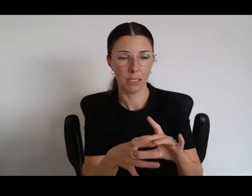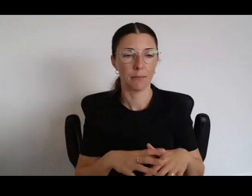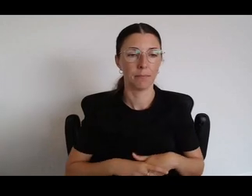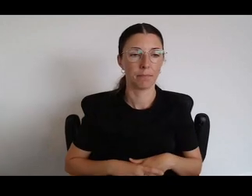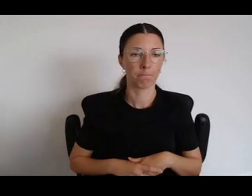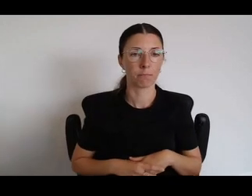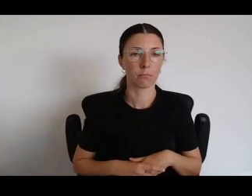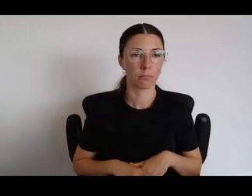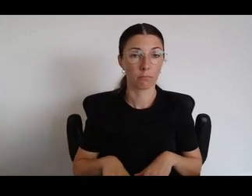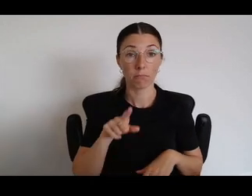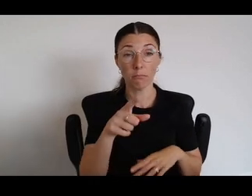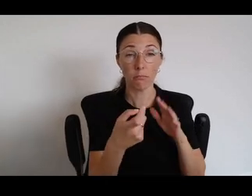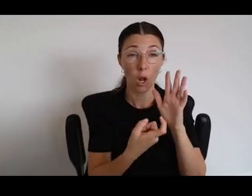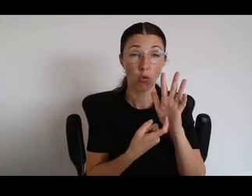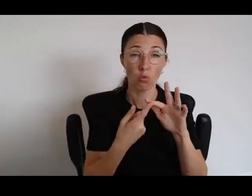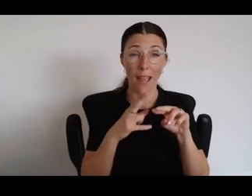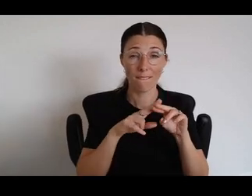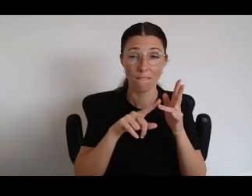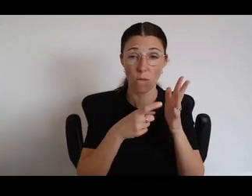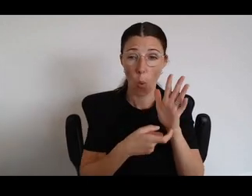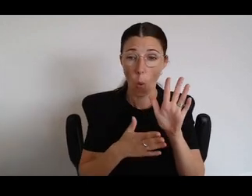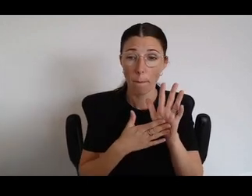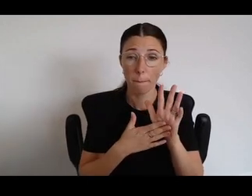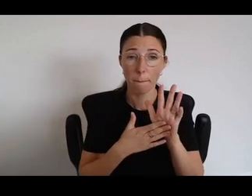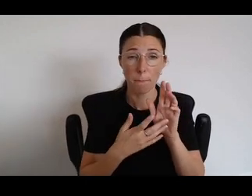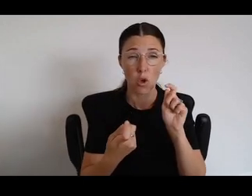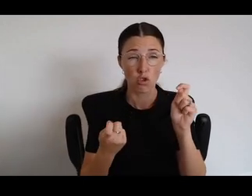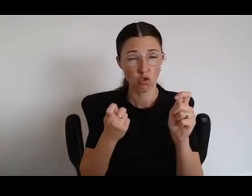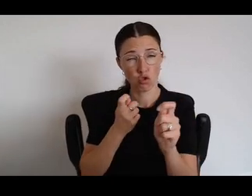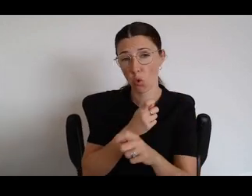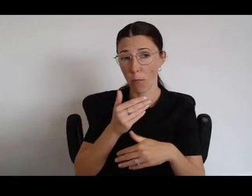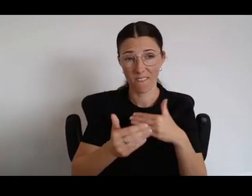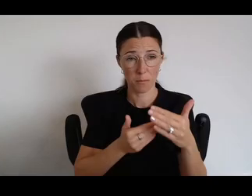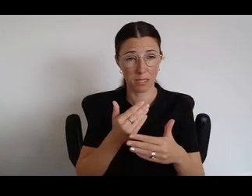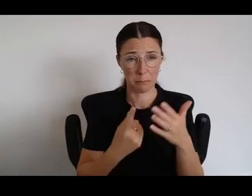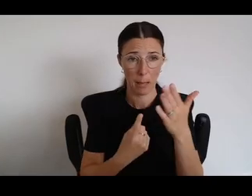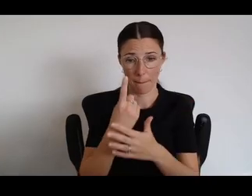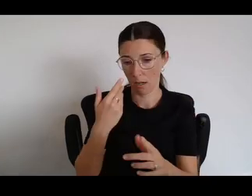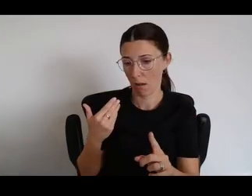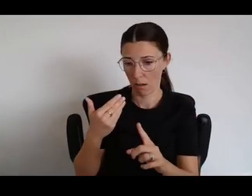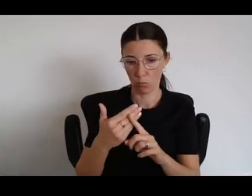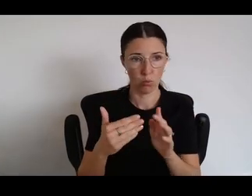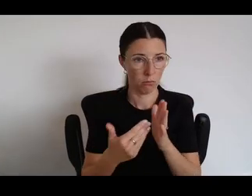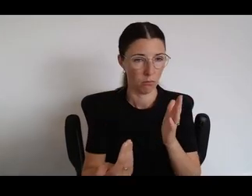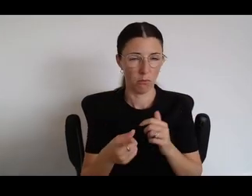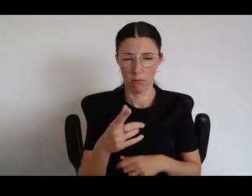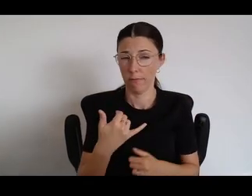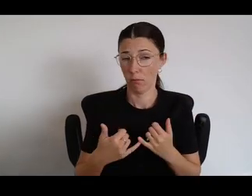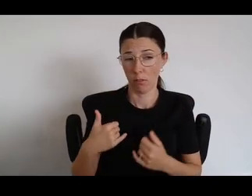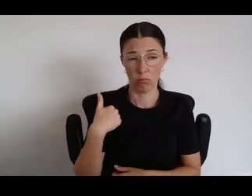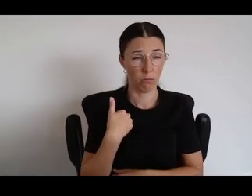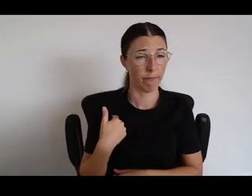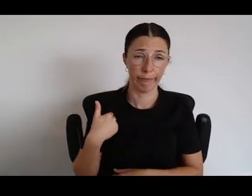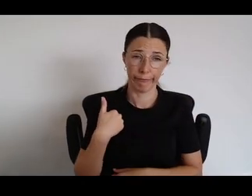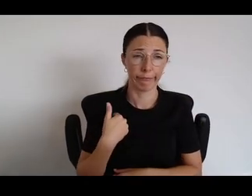reform movement that we have seen until now. This, of course, is a very rough estimate about the kind